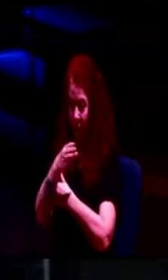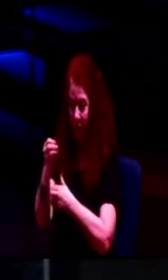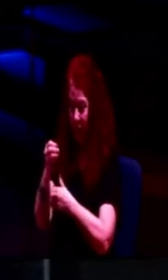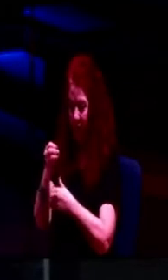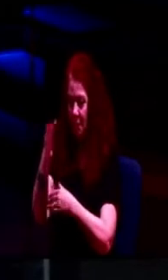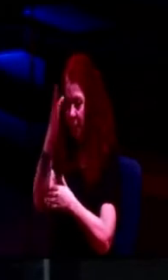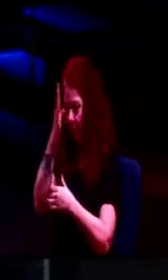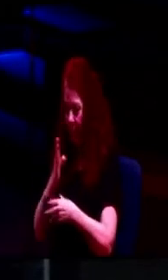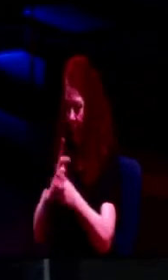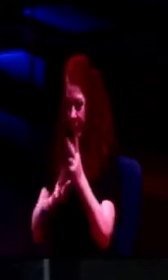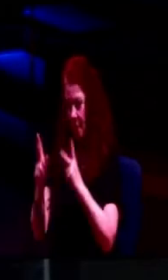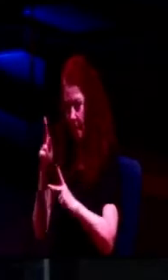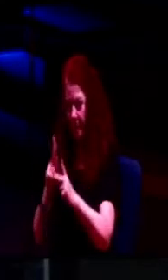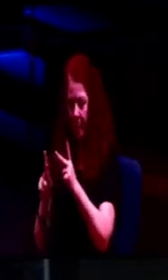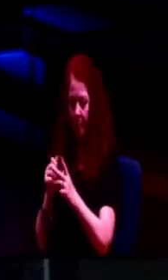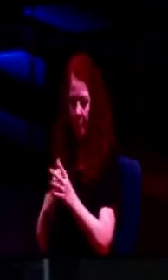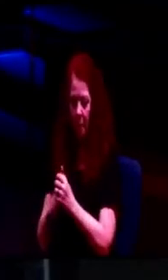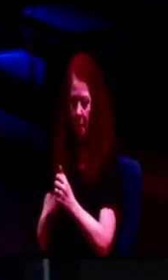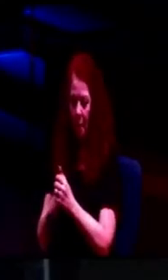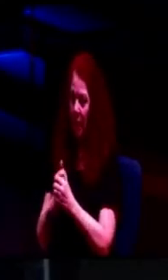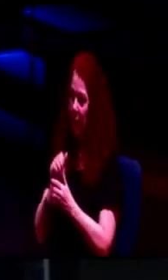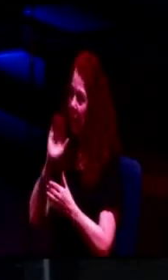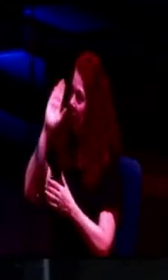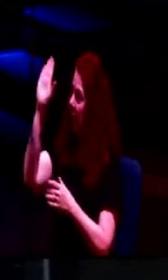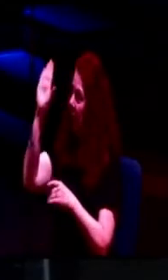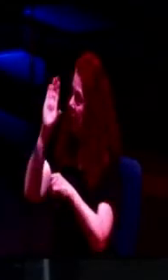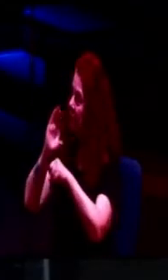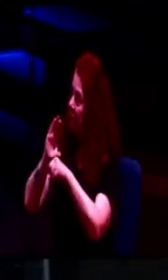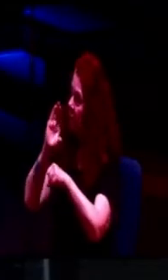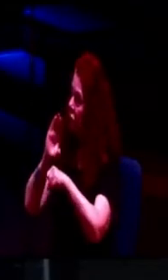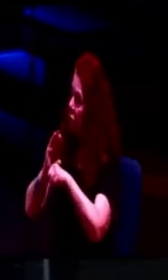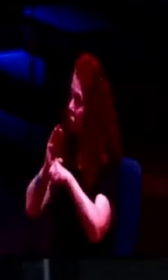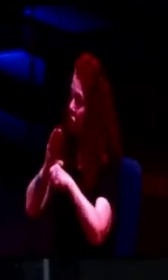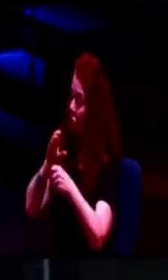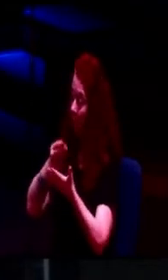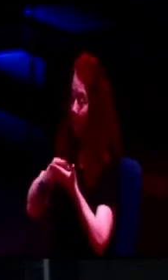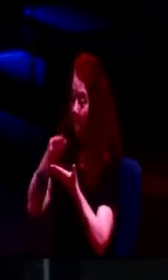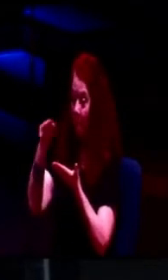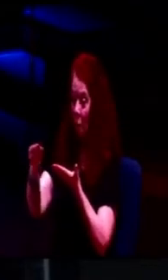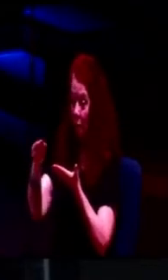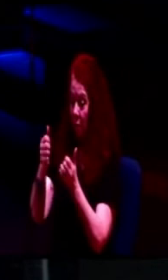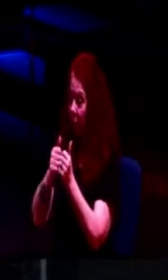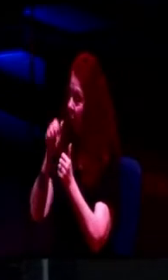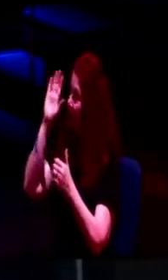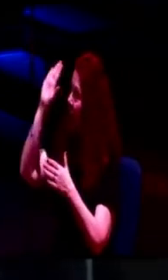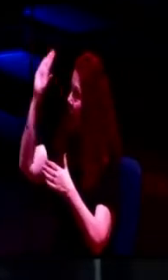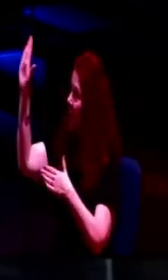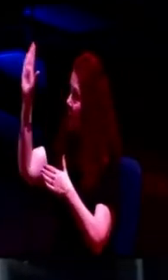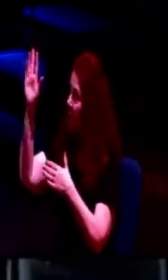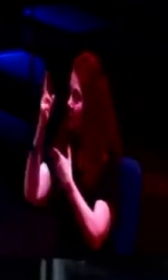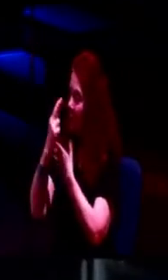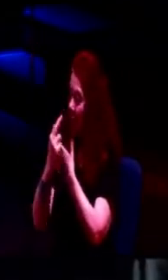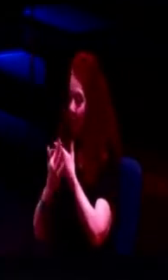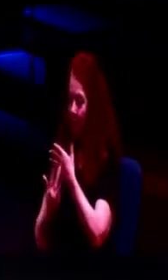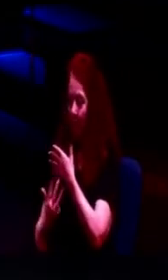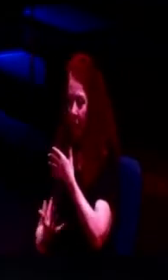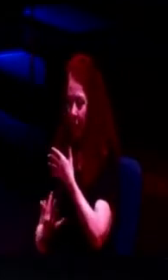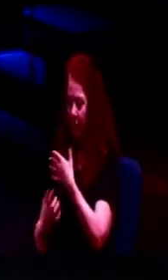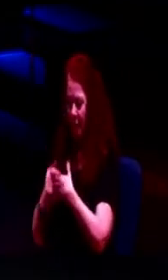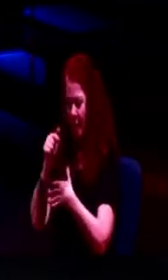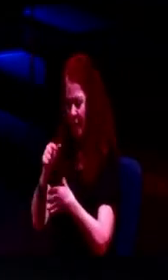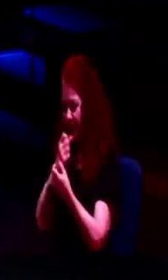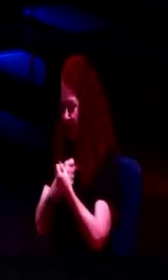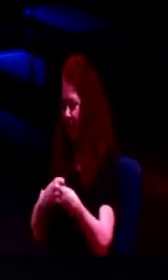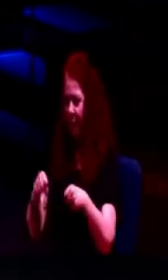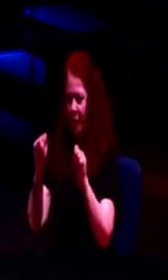church purchased with his own blood." This salvation is